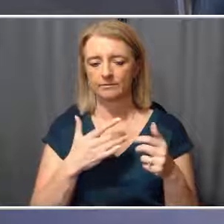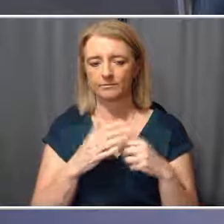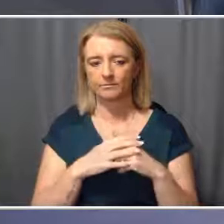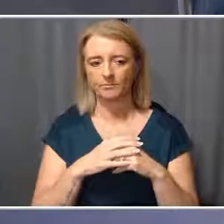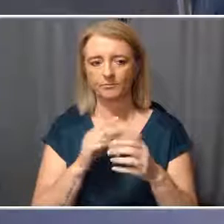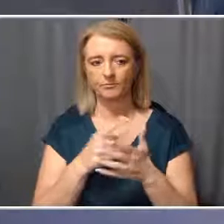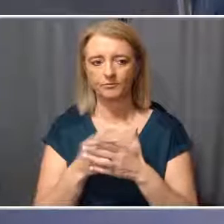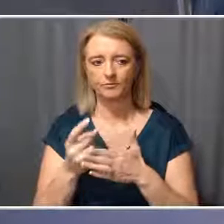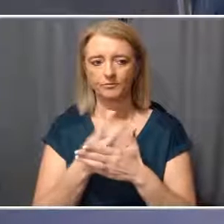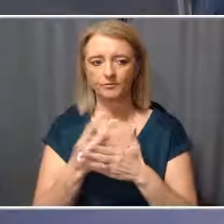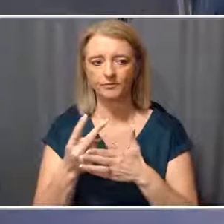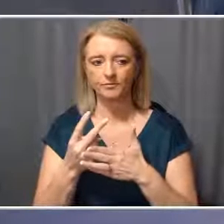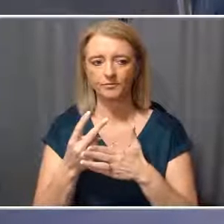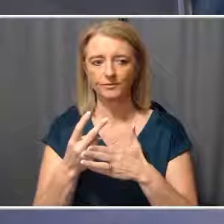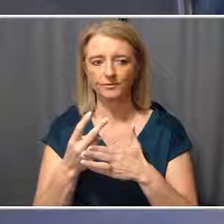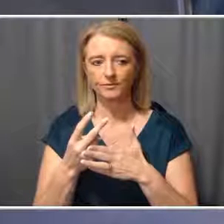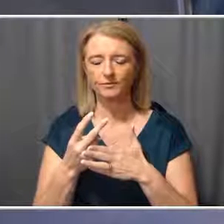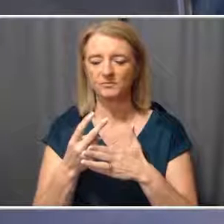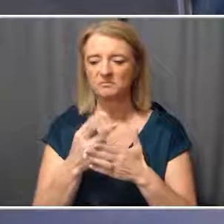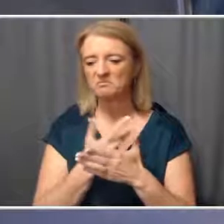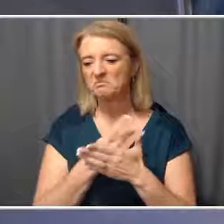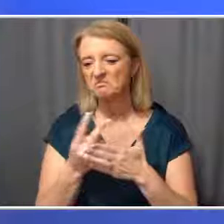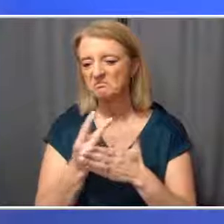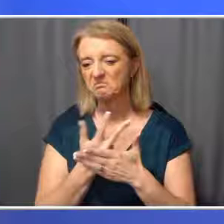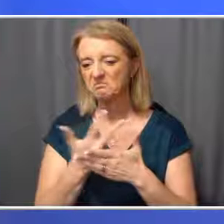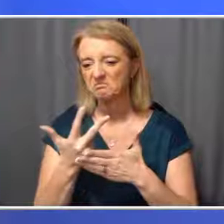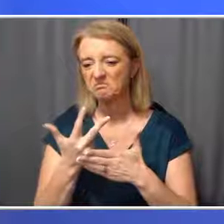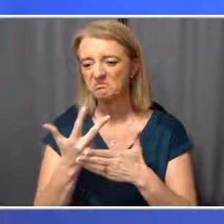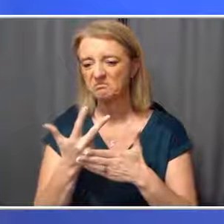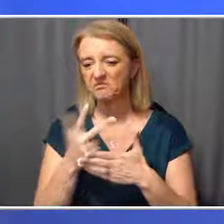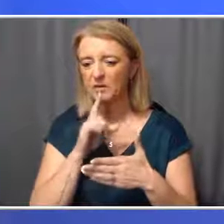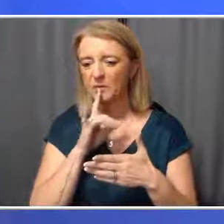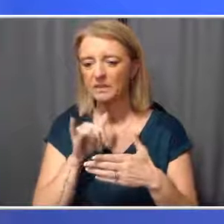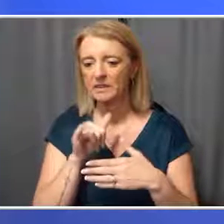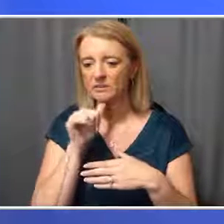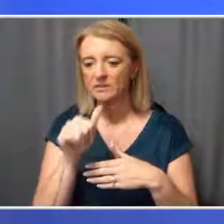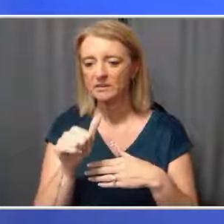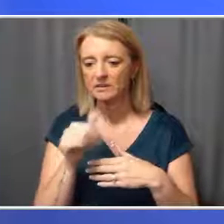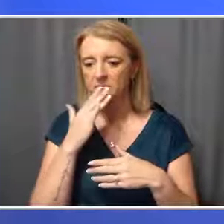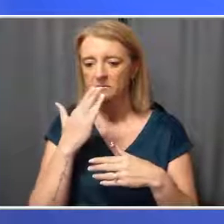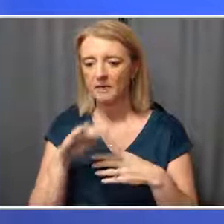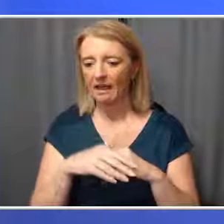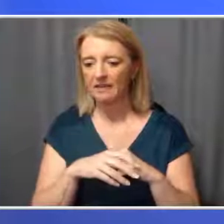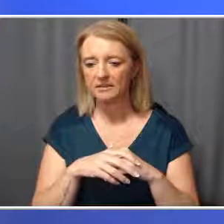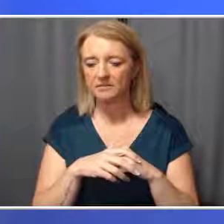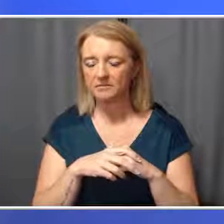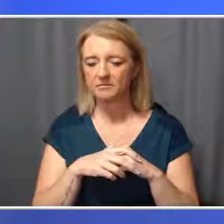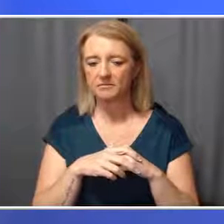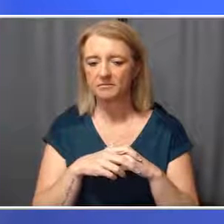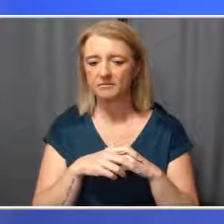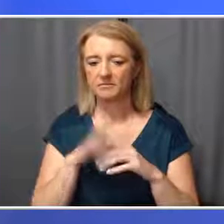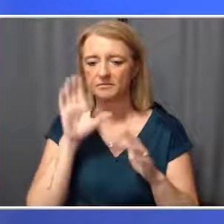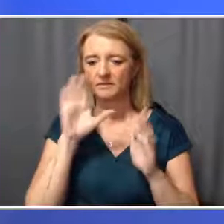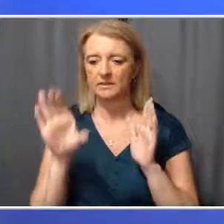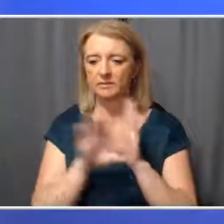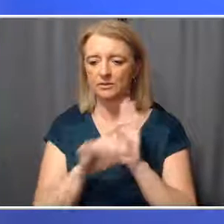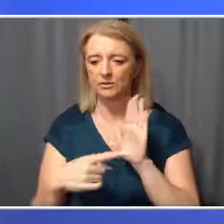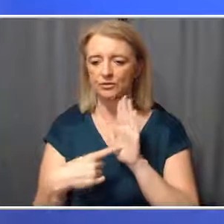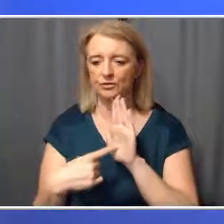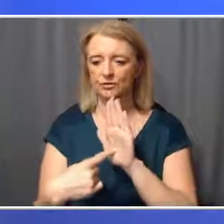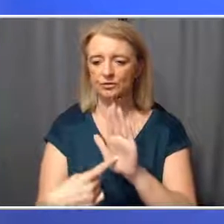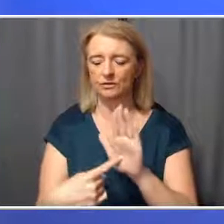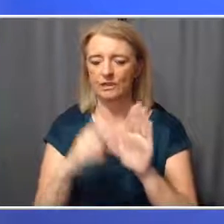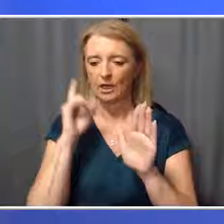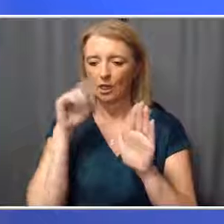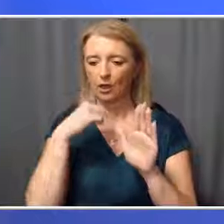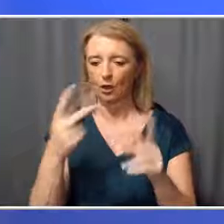did, absolutely, okay, of course, yes. And he was more. My mom was more there to just kind of take care of my dog, so that I have a puppy, and she so